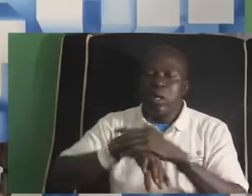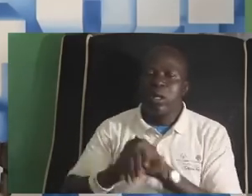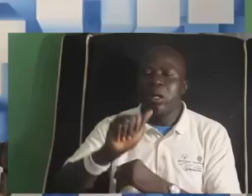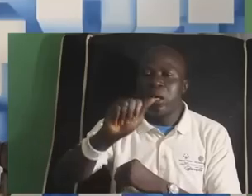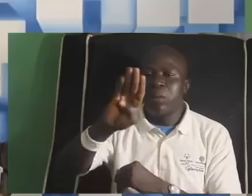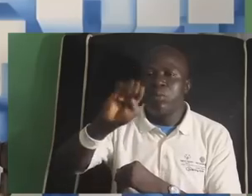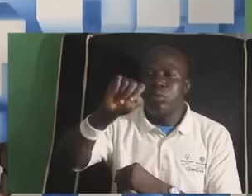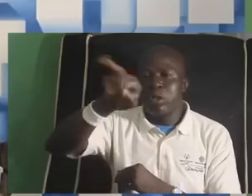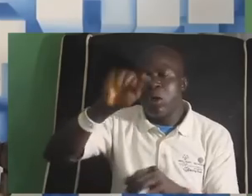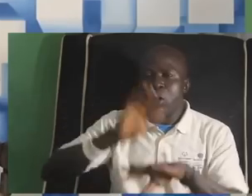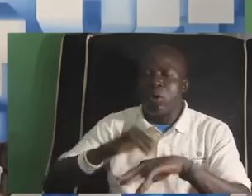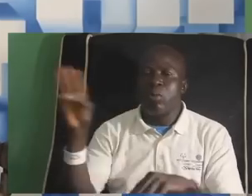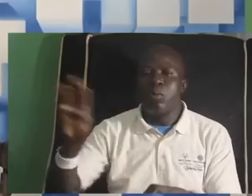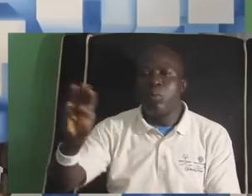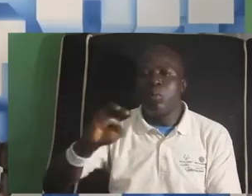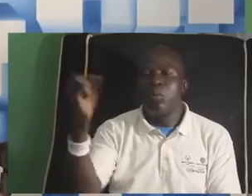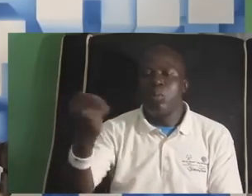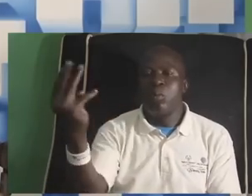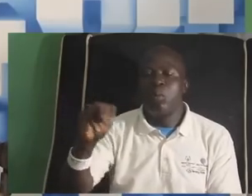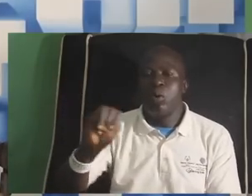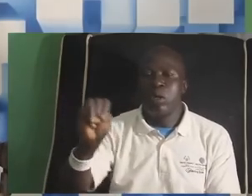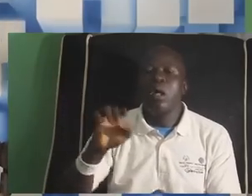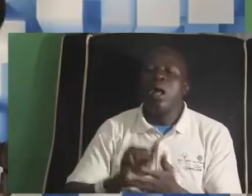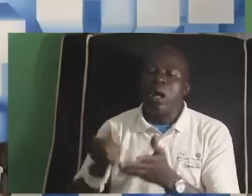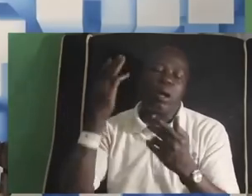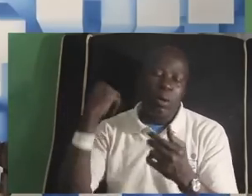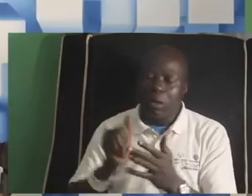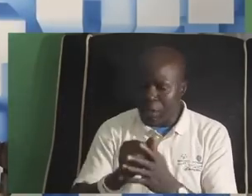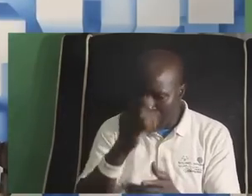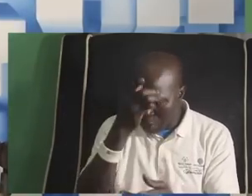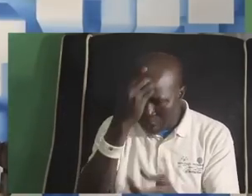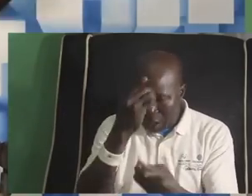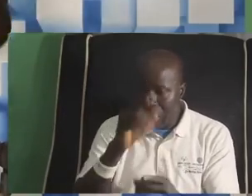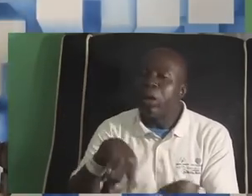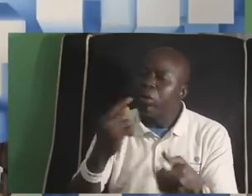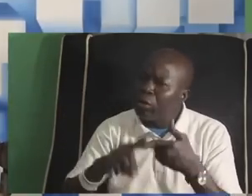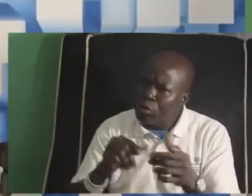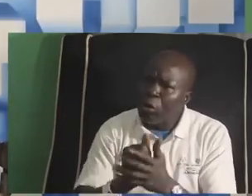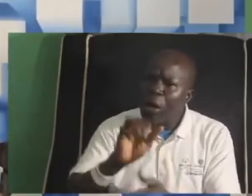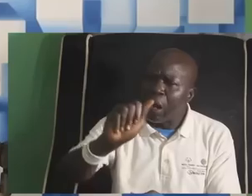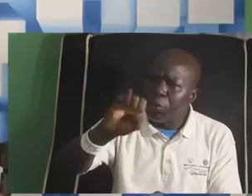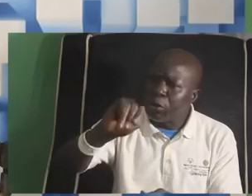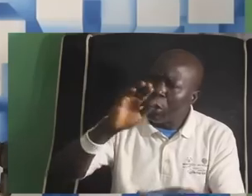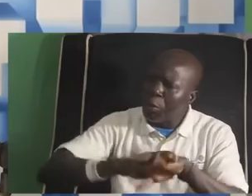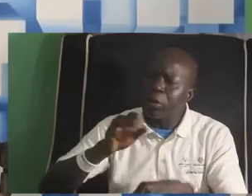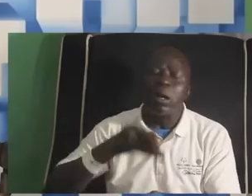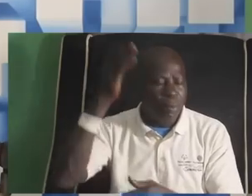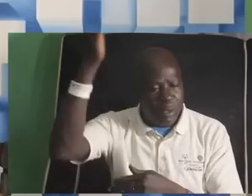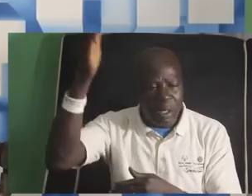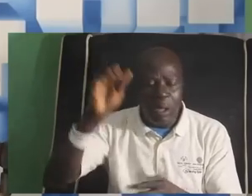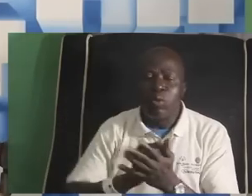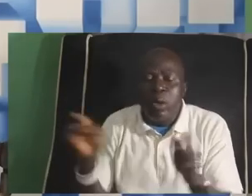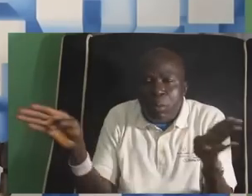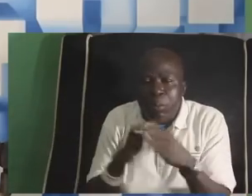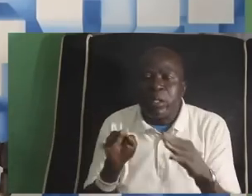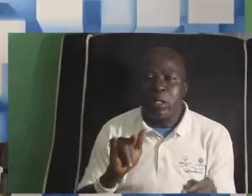ojo Monday. When I was in Abuja mo wa Labuja. I was at Abuja. Daddy e tun la Abuja Monday. Be ni mo lo apa pade ni airport.